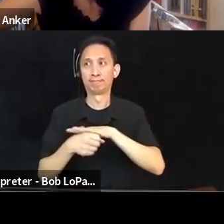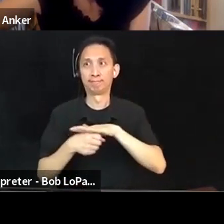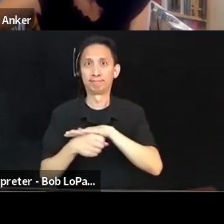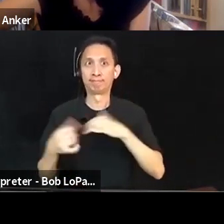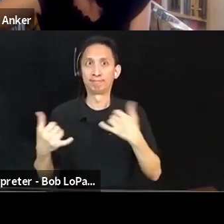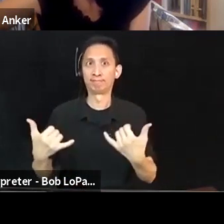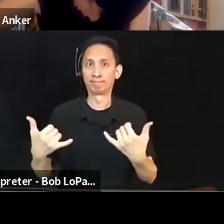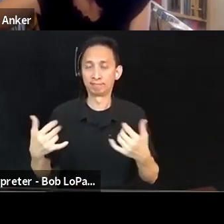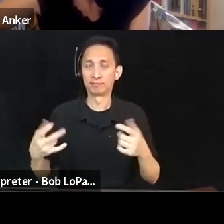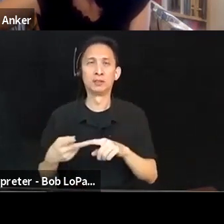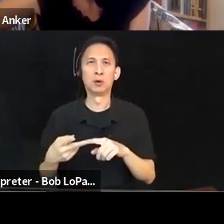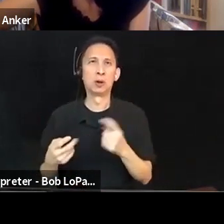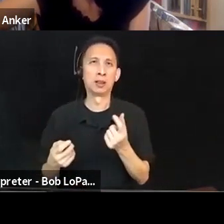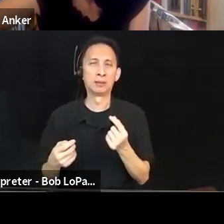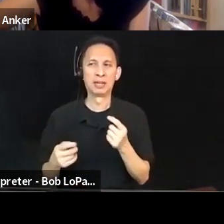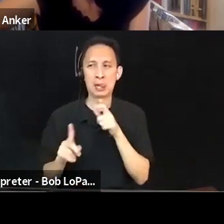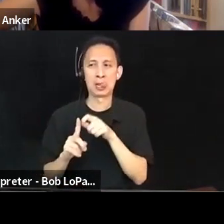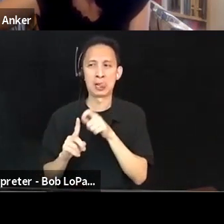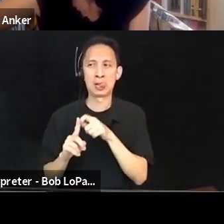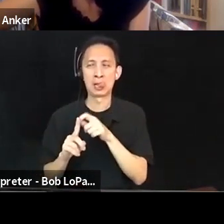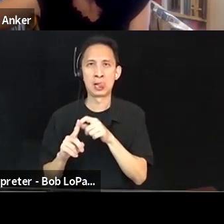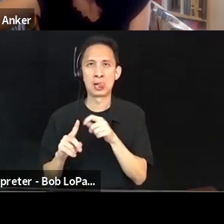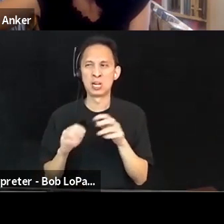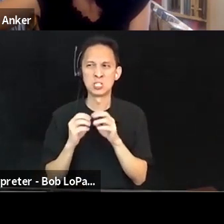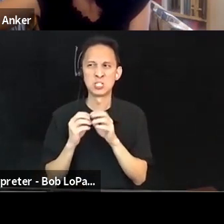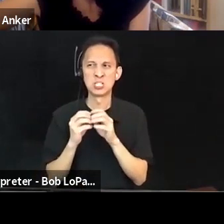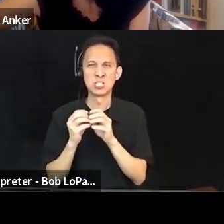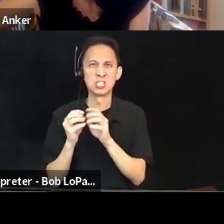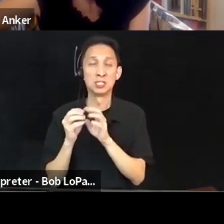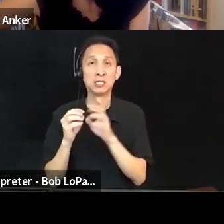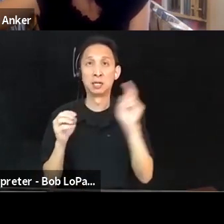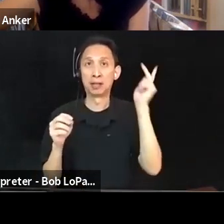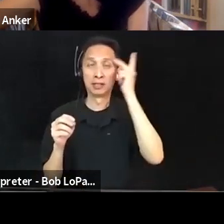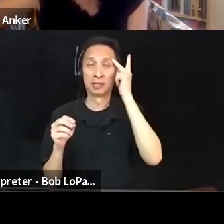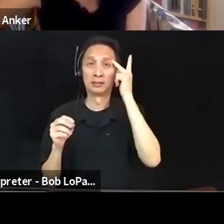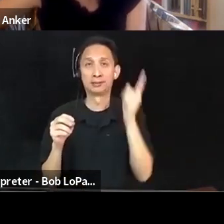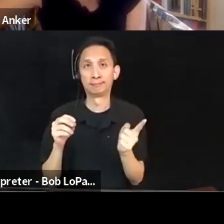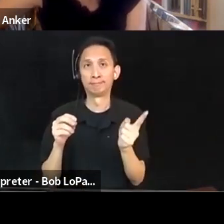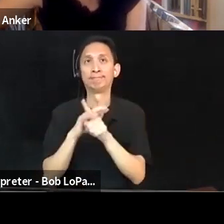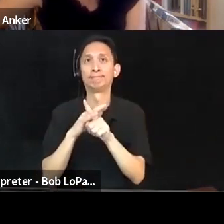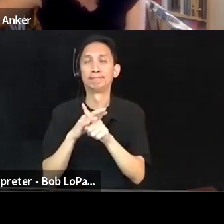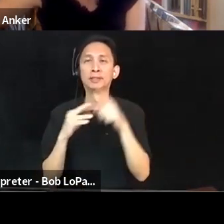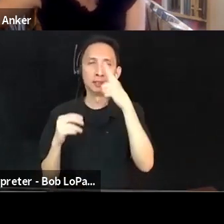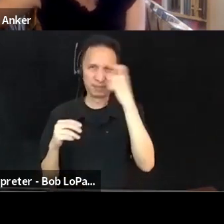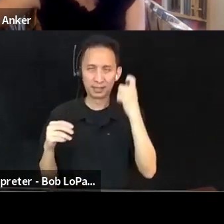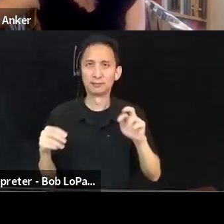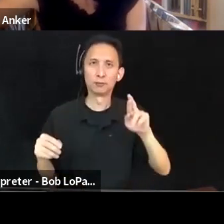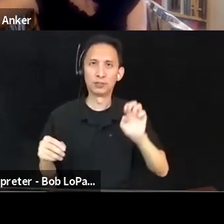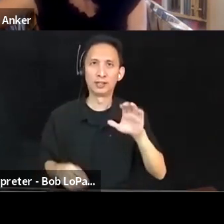warring, antagonistic set of politics that emerge out of that set of configurations,